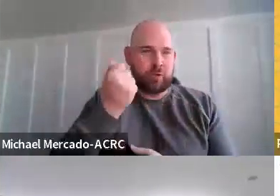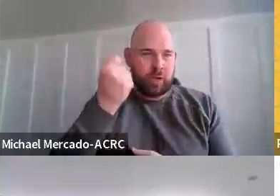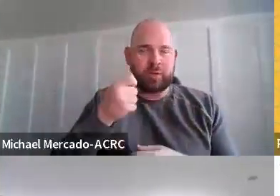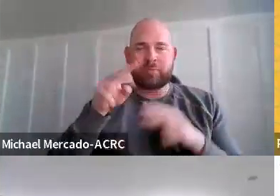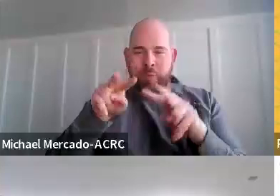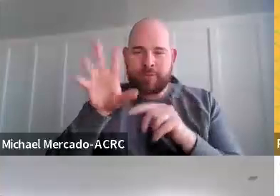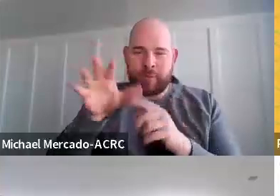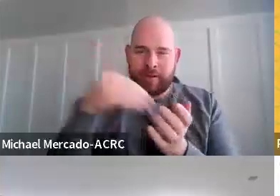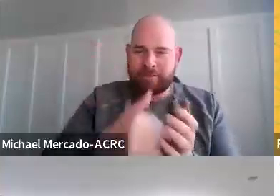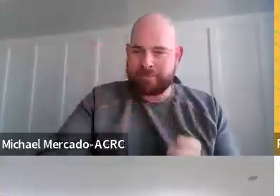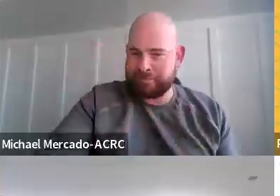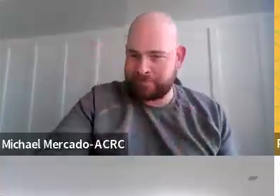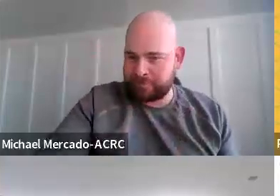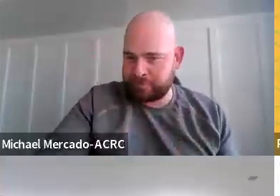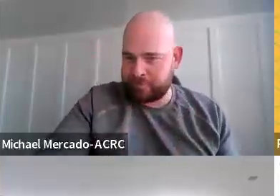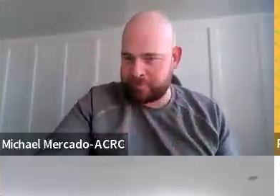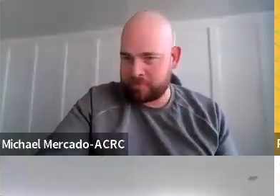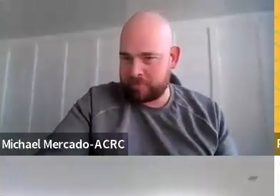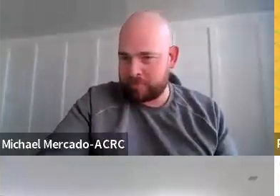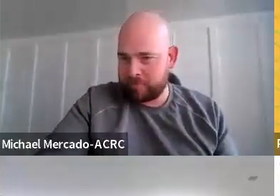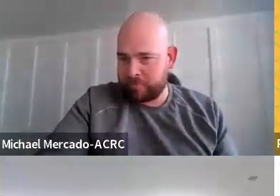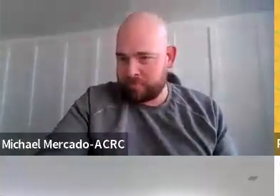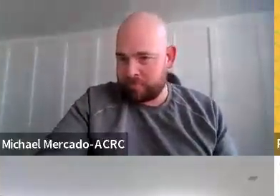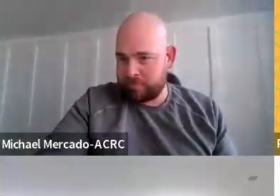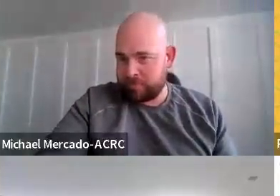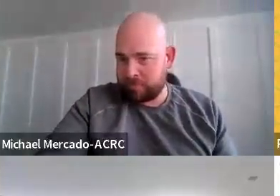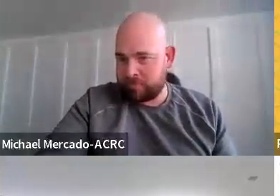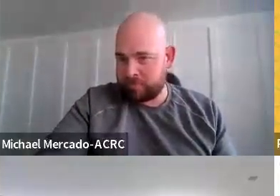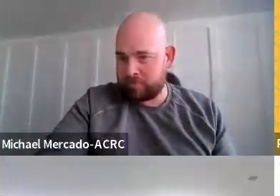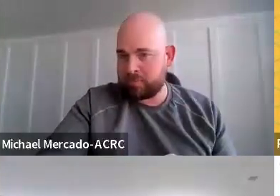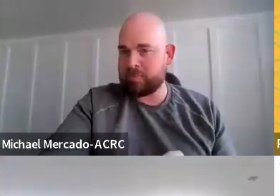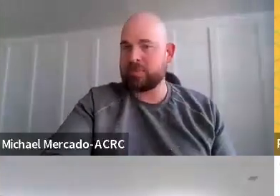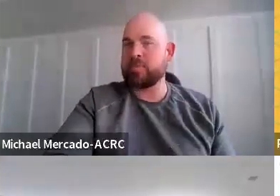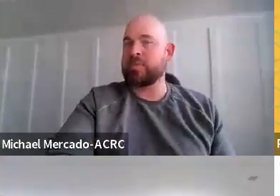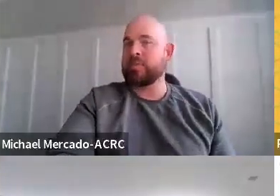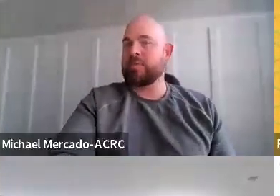will send a link if you want to go ahead and practice. You'll be able to watch the video again.